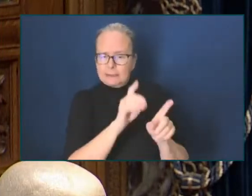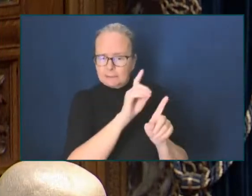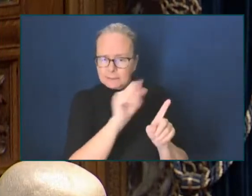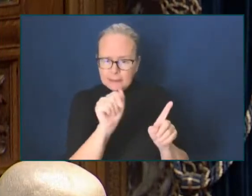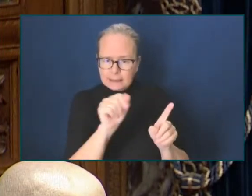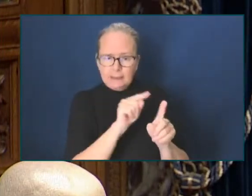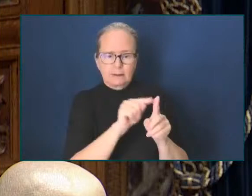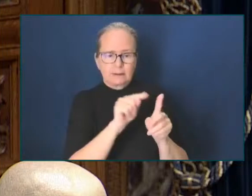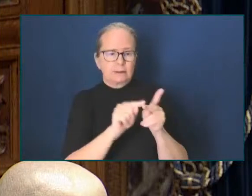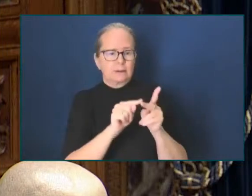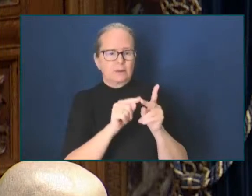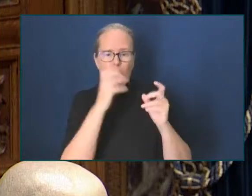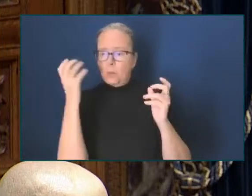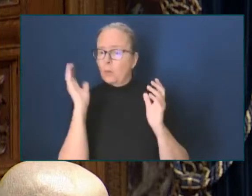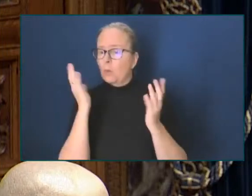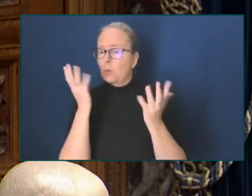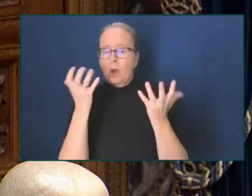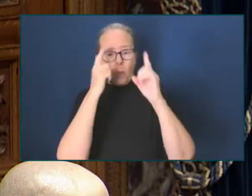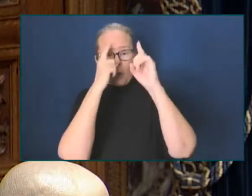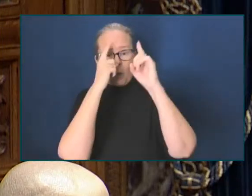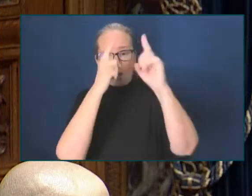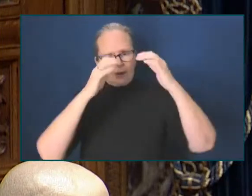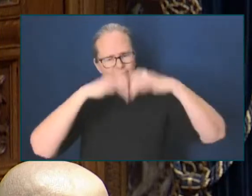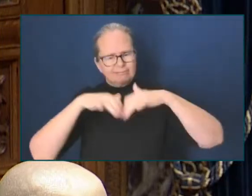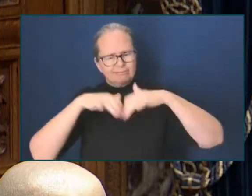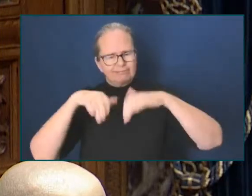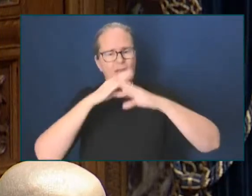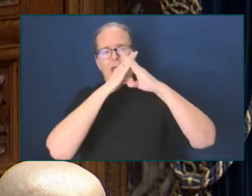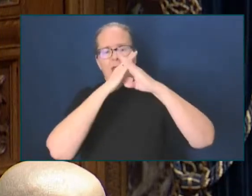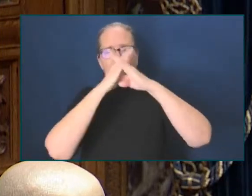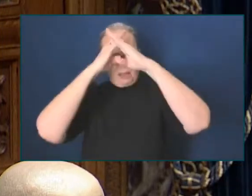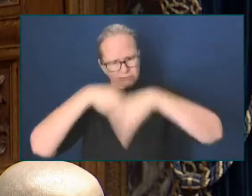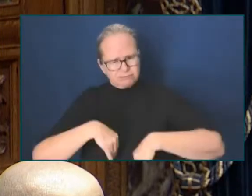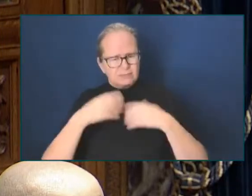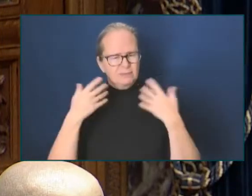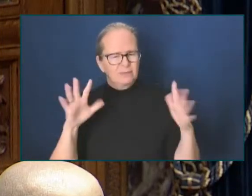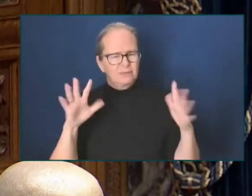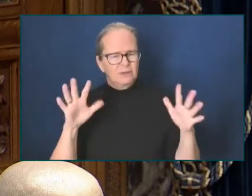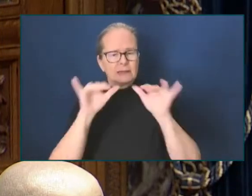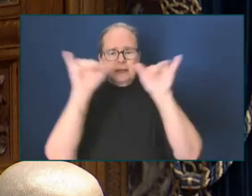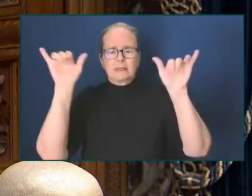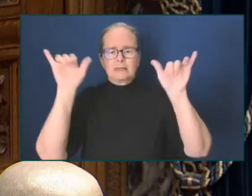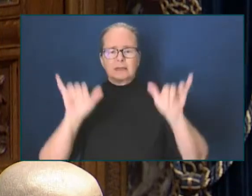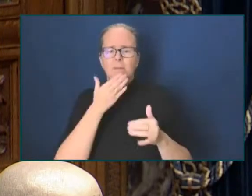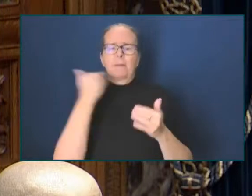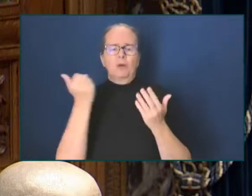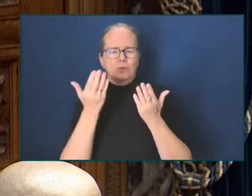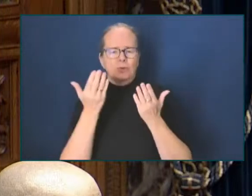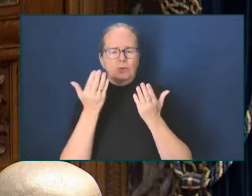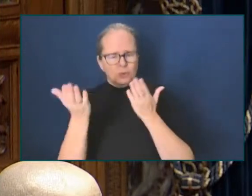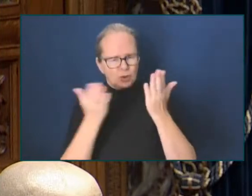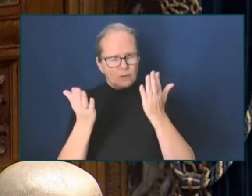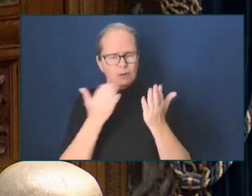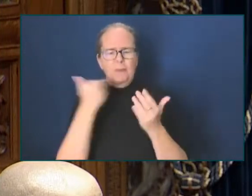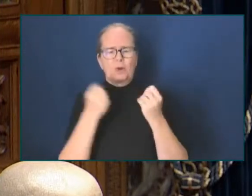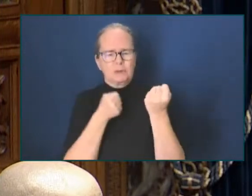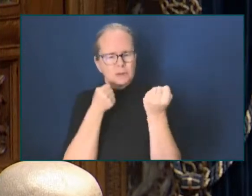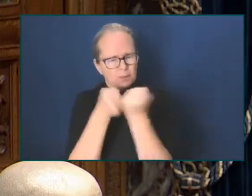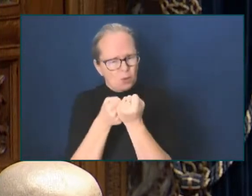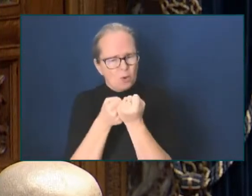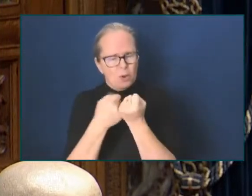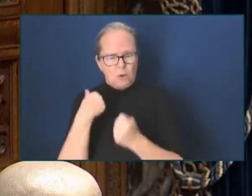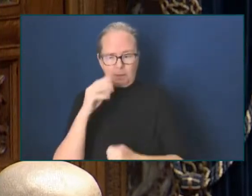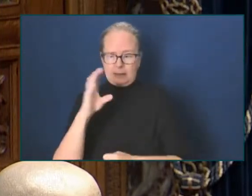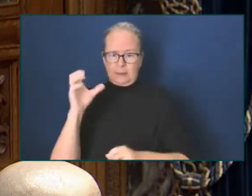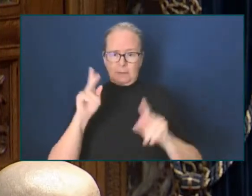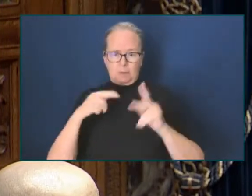such organizations and help them advance accessibility and inclusion in their communities. For our part, we are hard